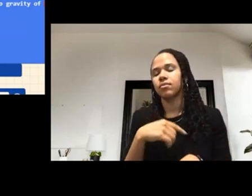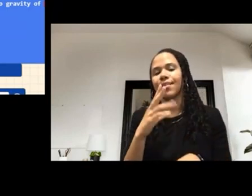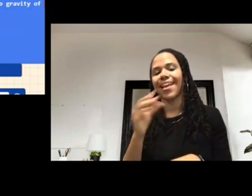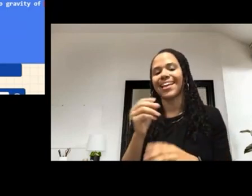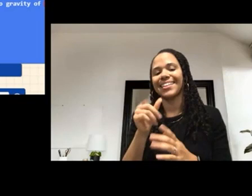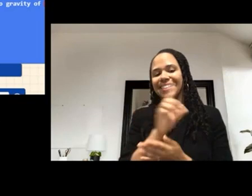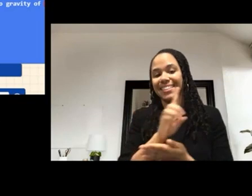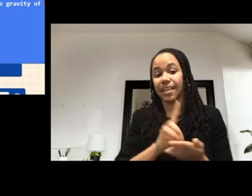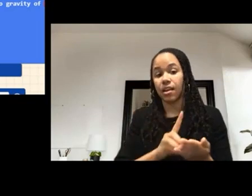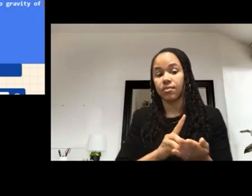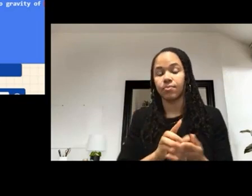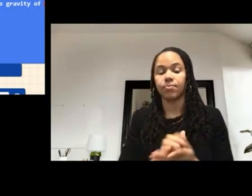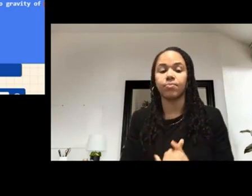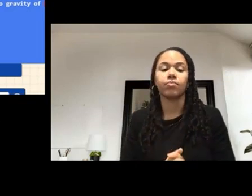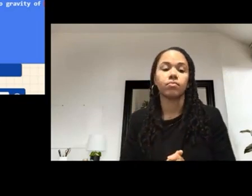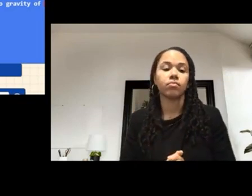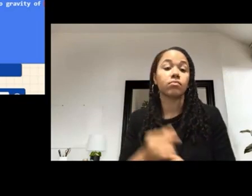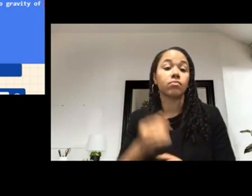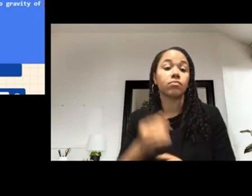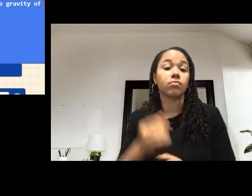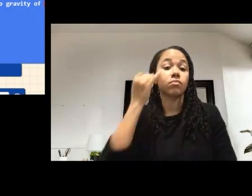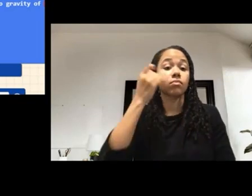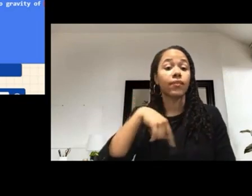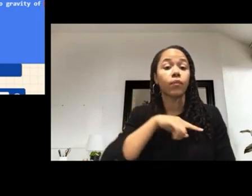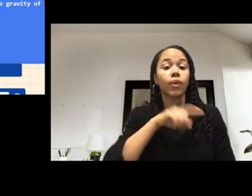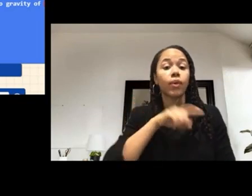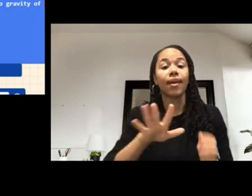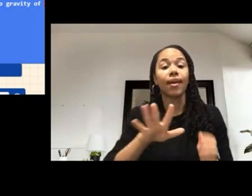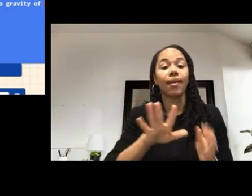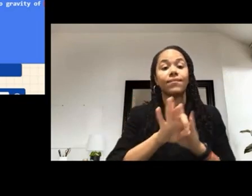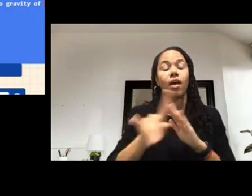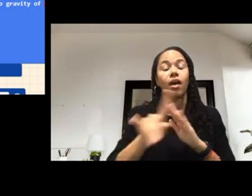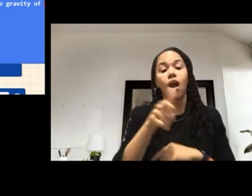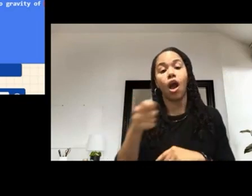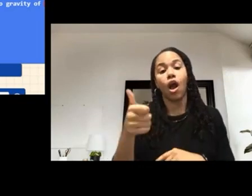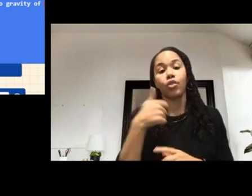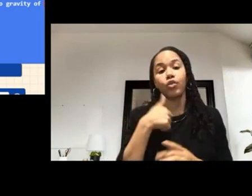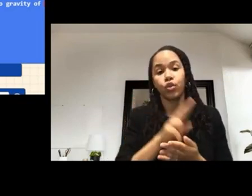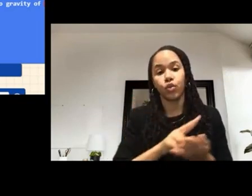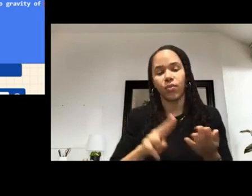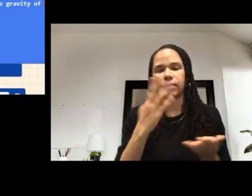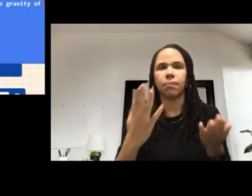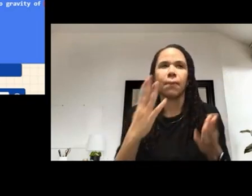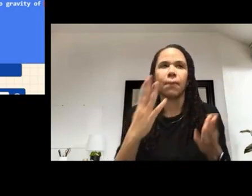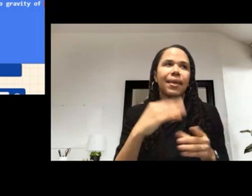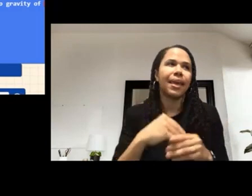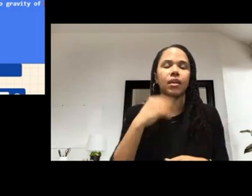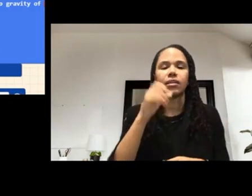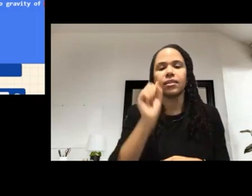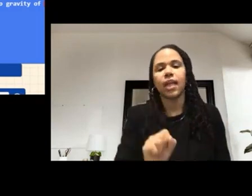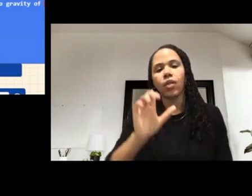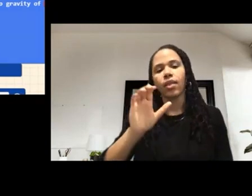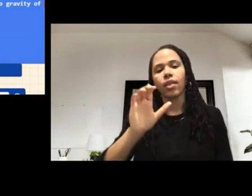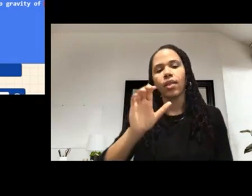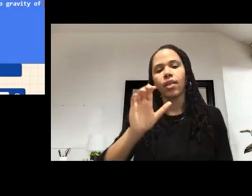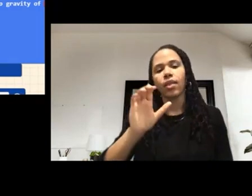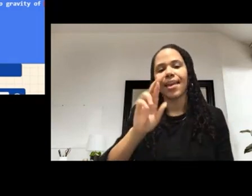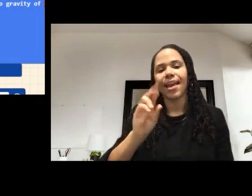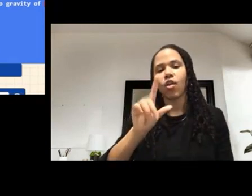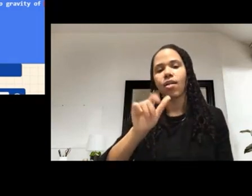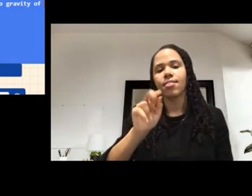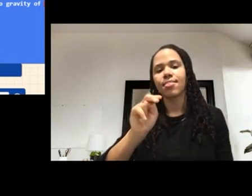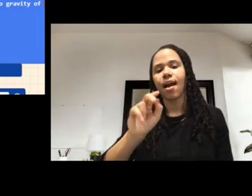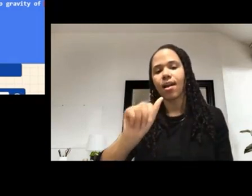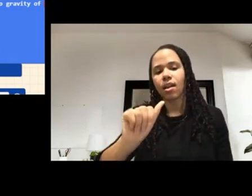thinking if we can find other universities and secondary schools, maybe in South Carolina, where Clemson is now, might be a good way